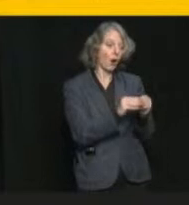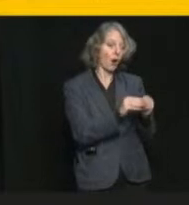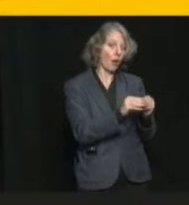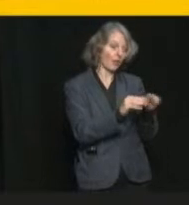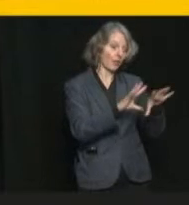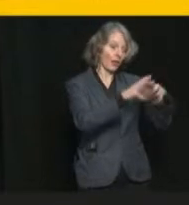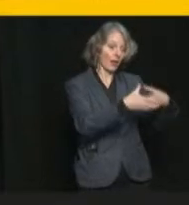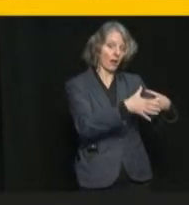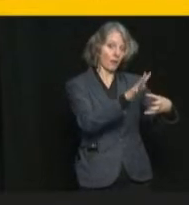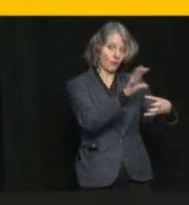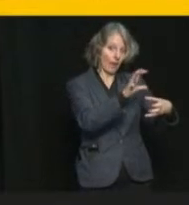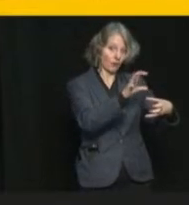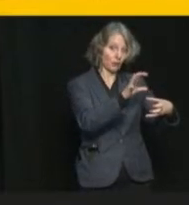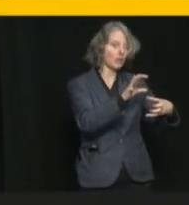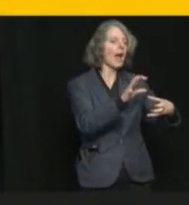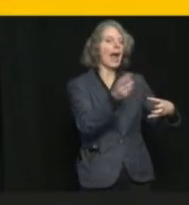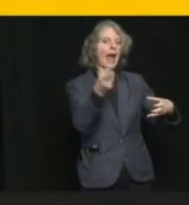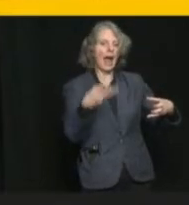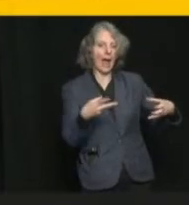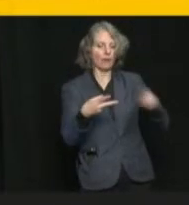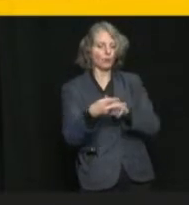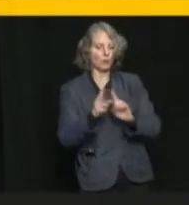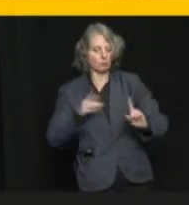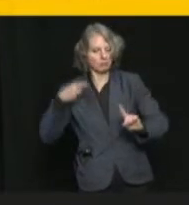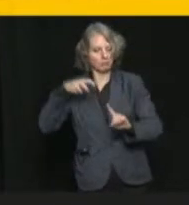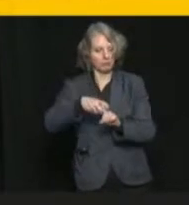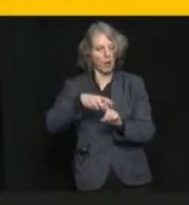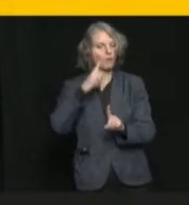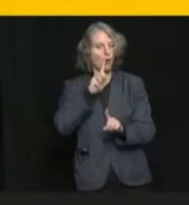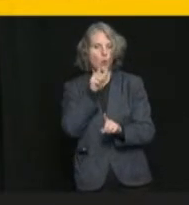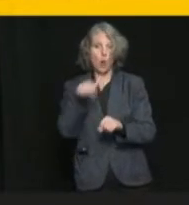who are especially vulnerable when it comes to housing.